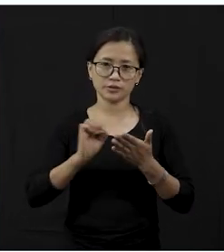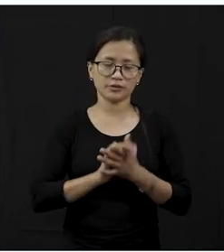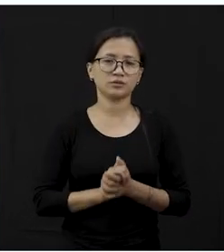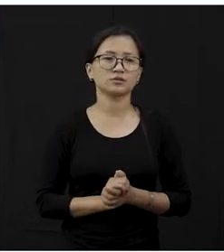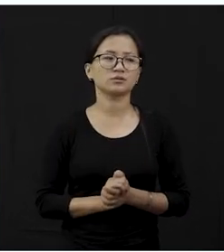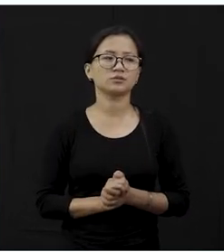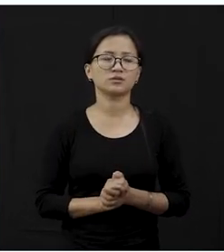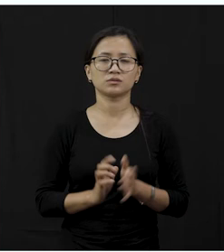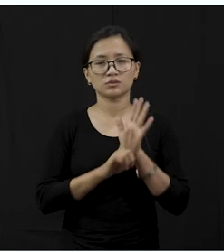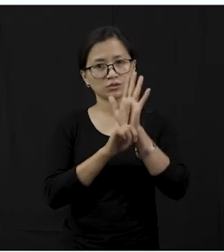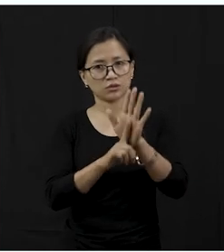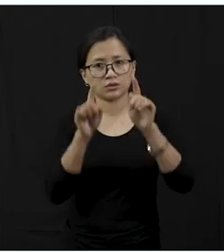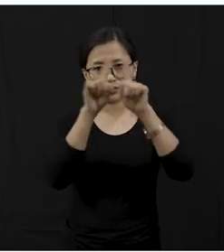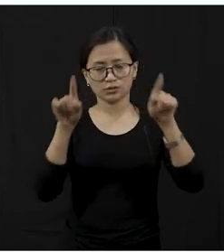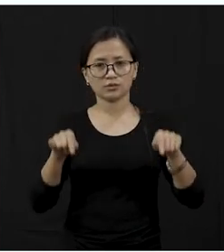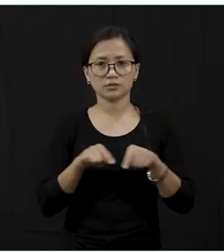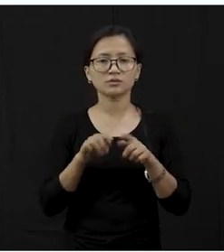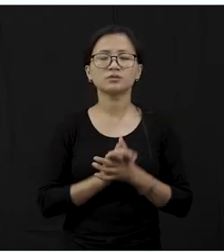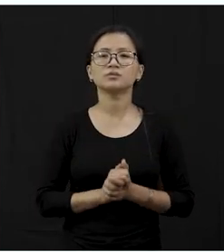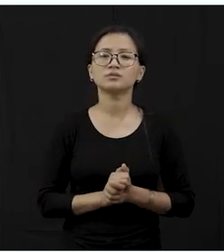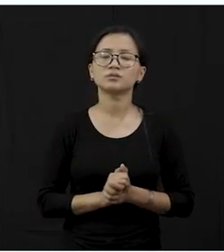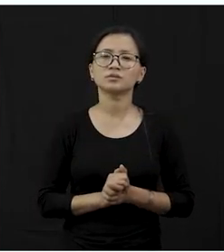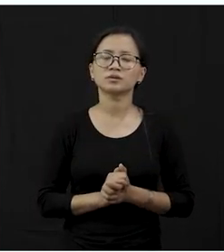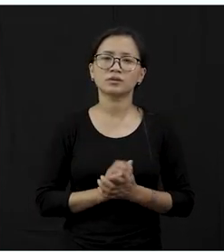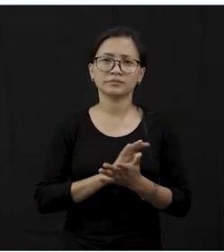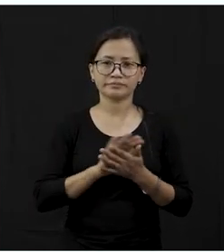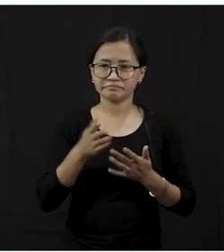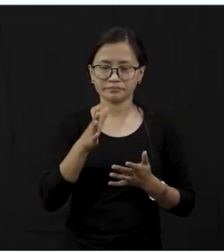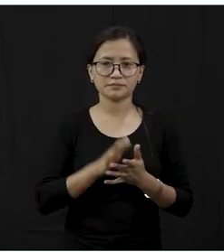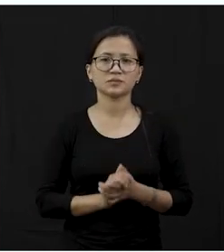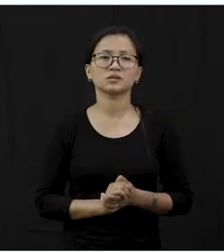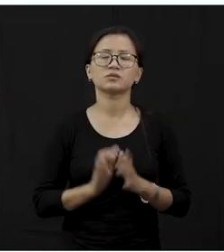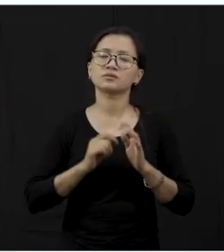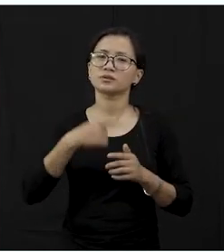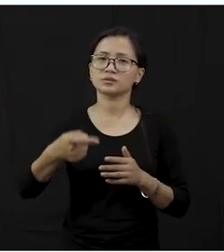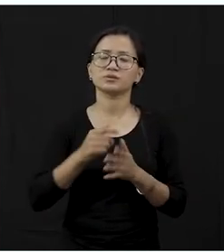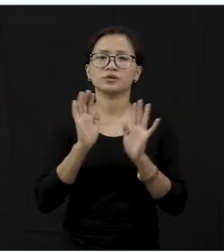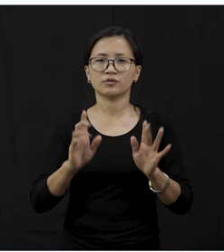this, just shown in the picture. So blank, and the next number you have one.